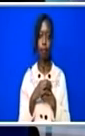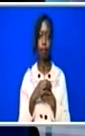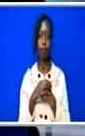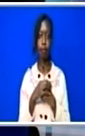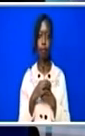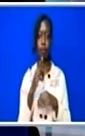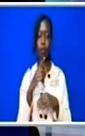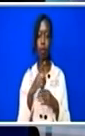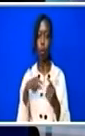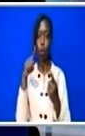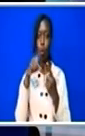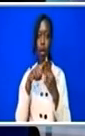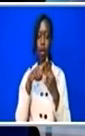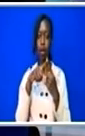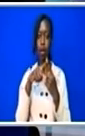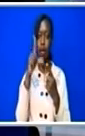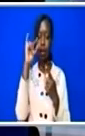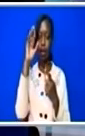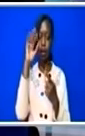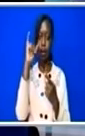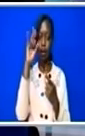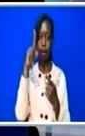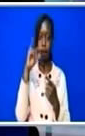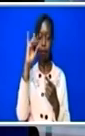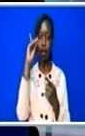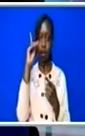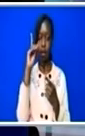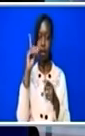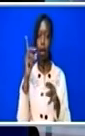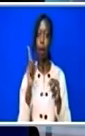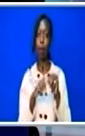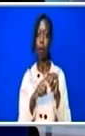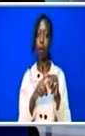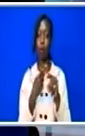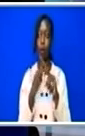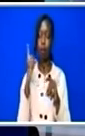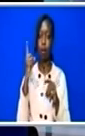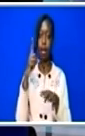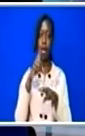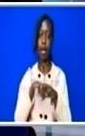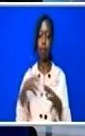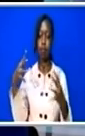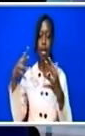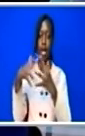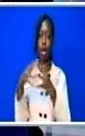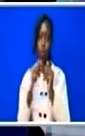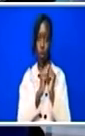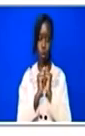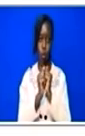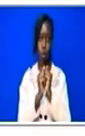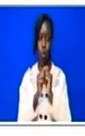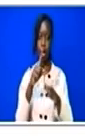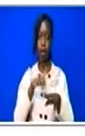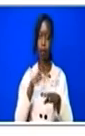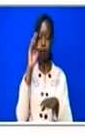lipid of molecule therefore is made up of these compounds when condensed together. So when fatty acids and